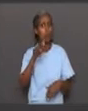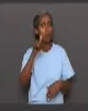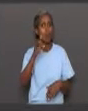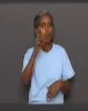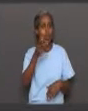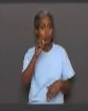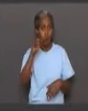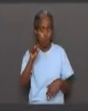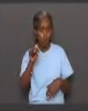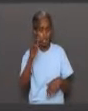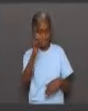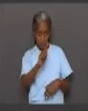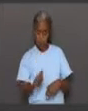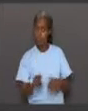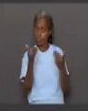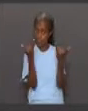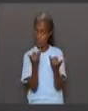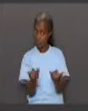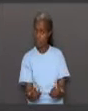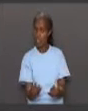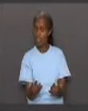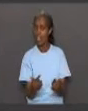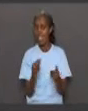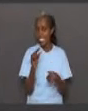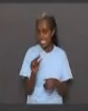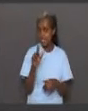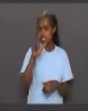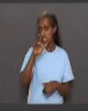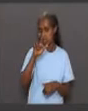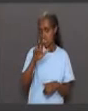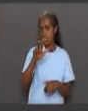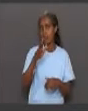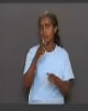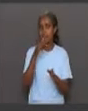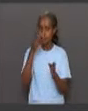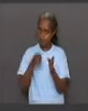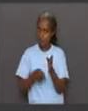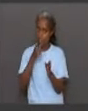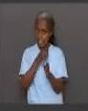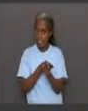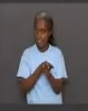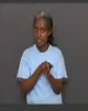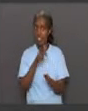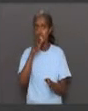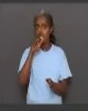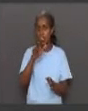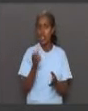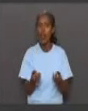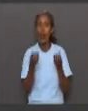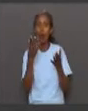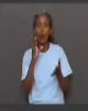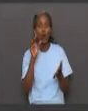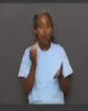is a geometric figure with at least 3 sides. 3 or